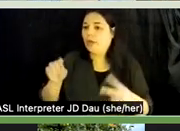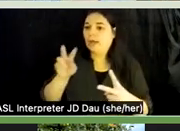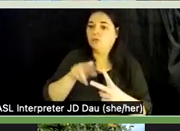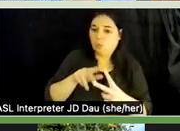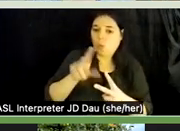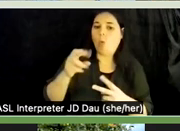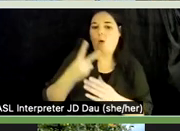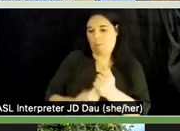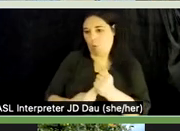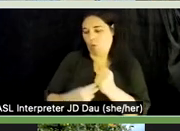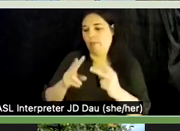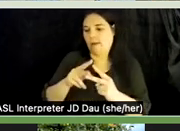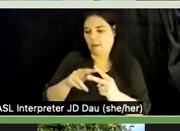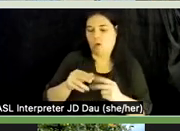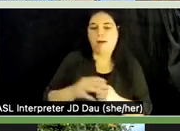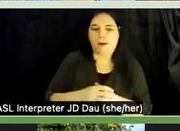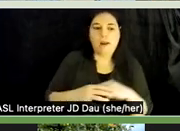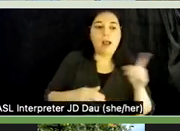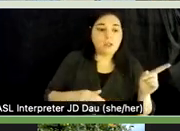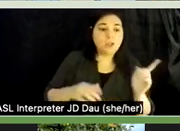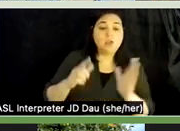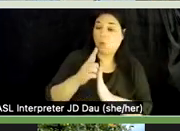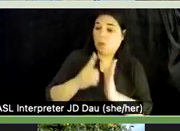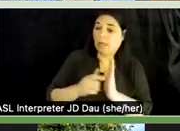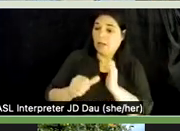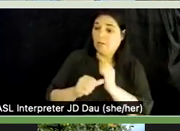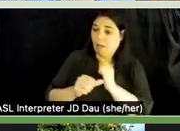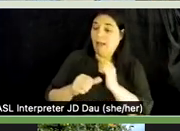Now, legal aid programs do that kind of work.